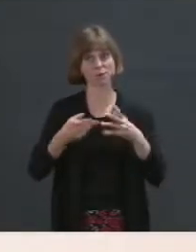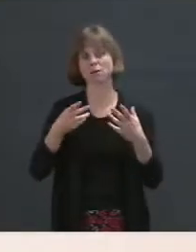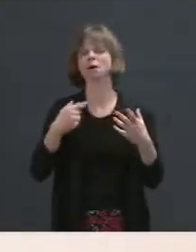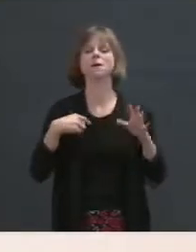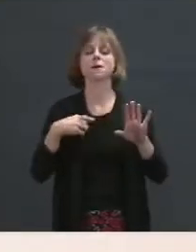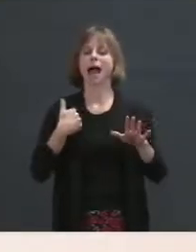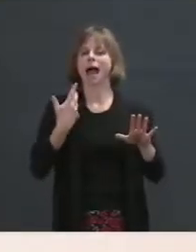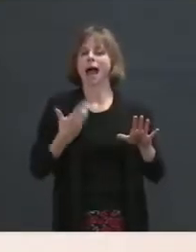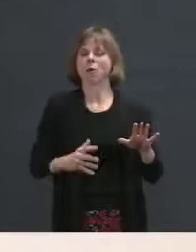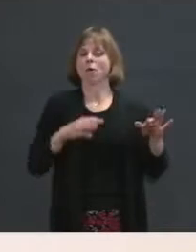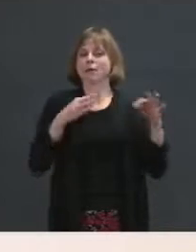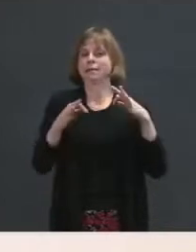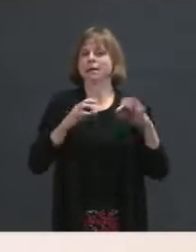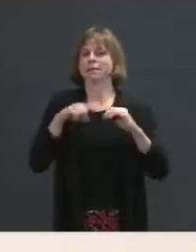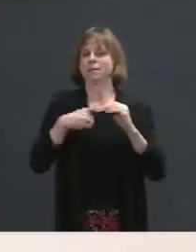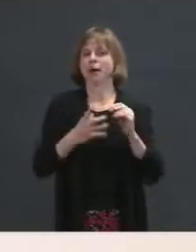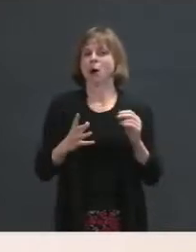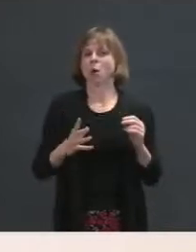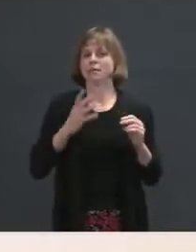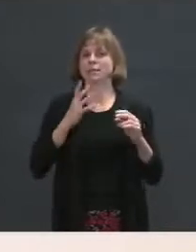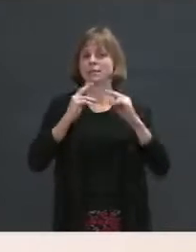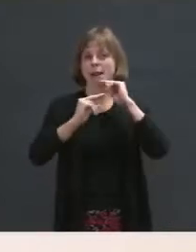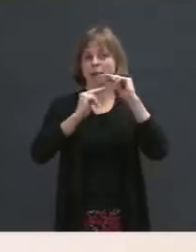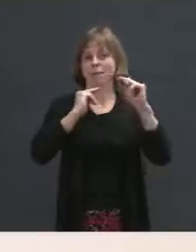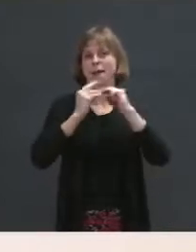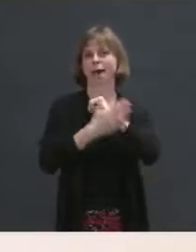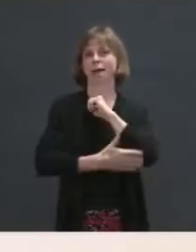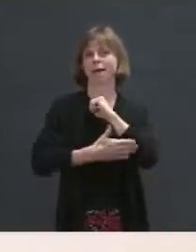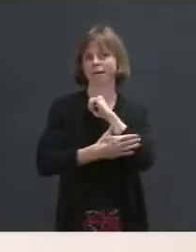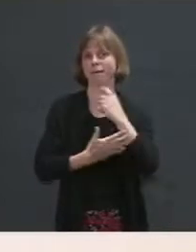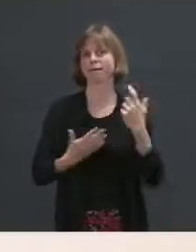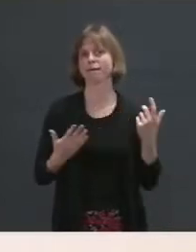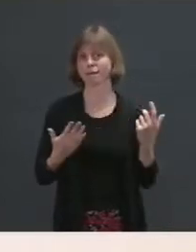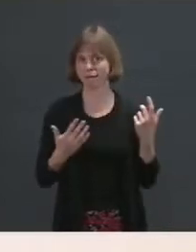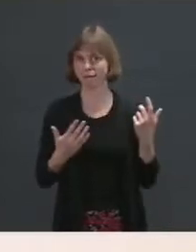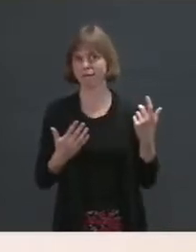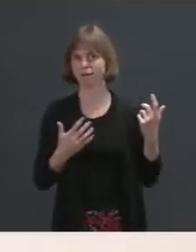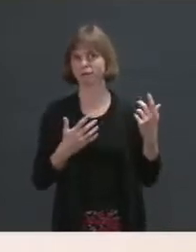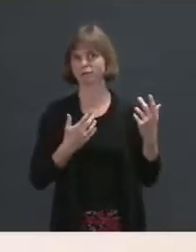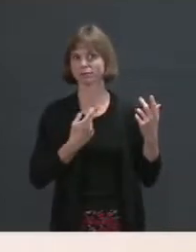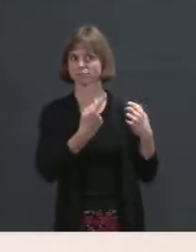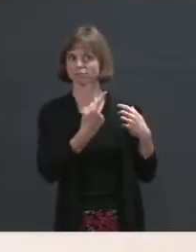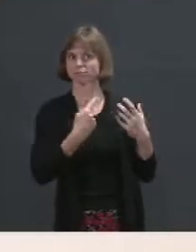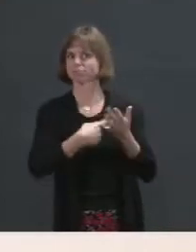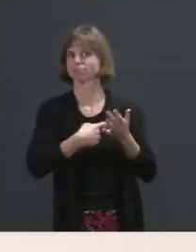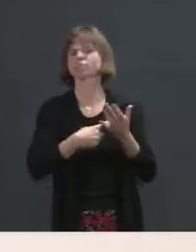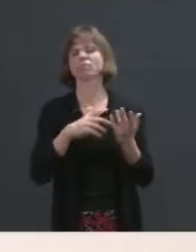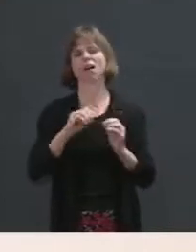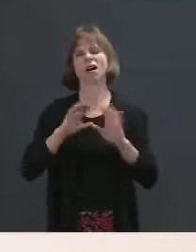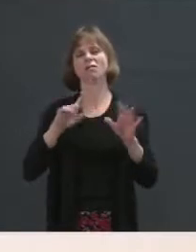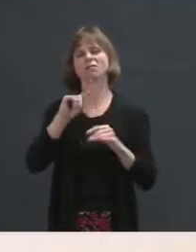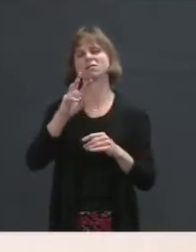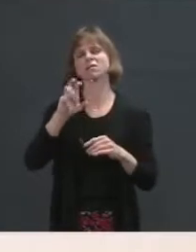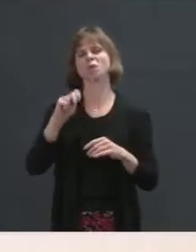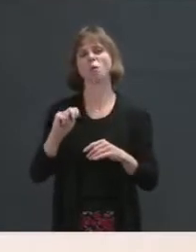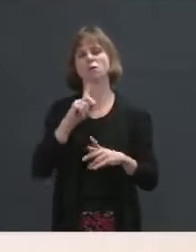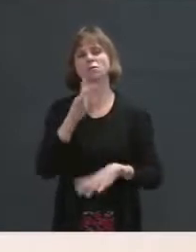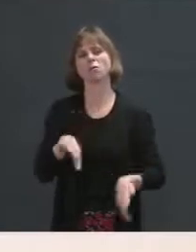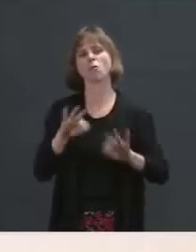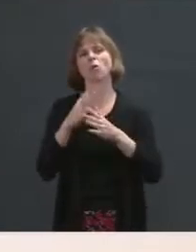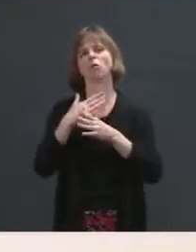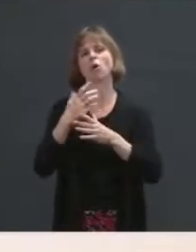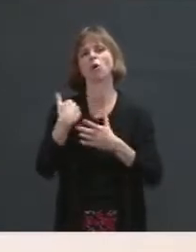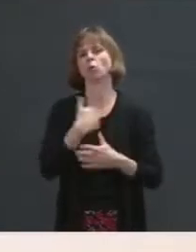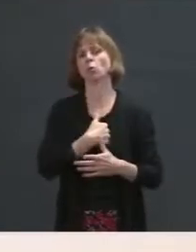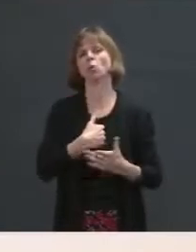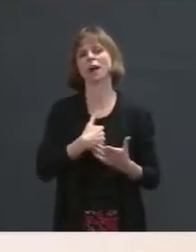nuances of specific diplomatic conversations we have had. Clearly, Taiwan is an important partner of the United States, and we've had constructive conversations